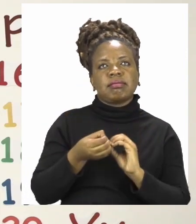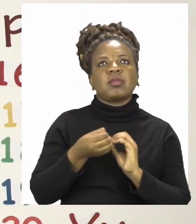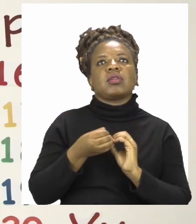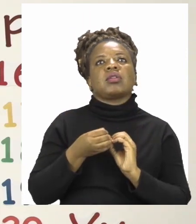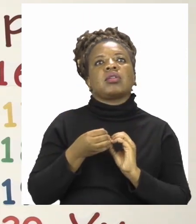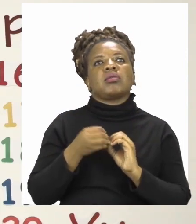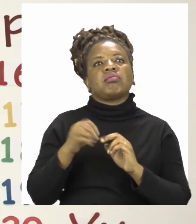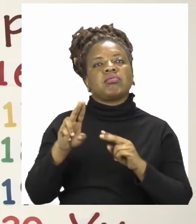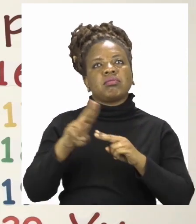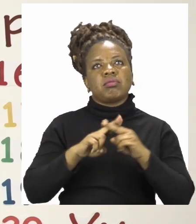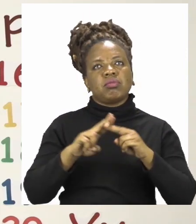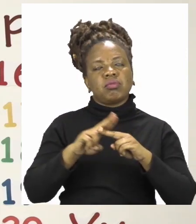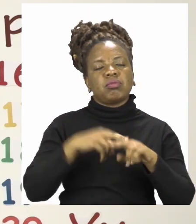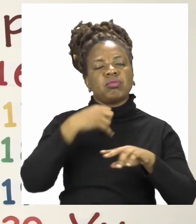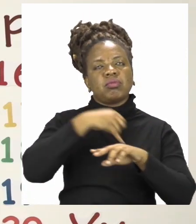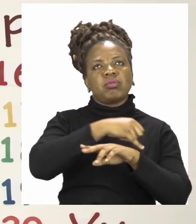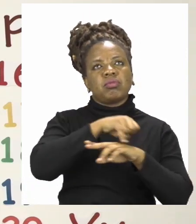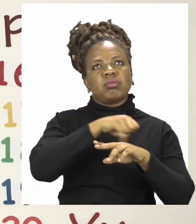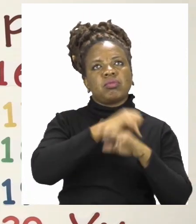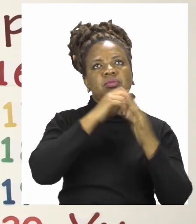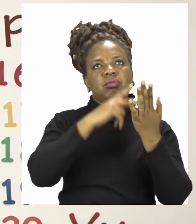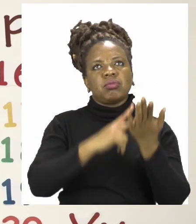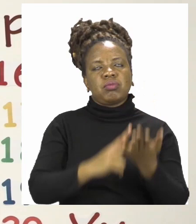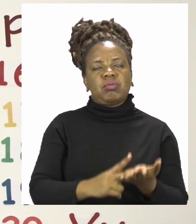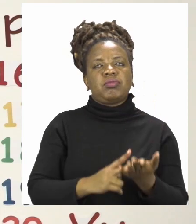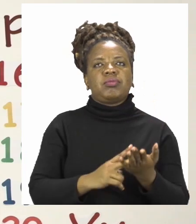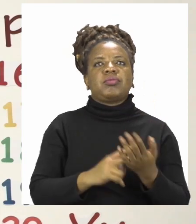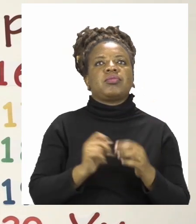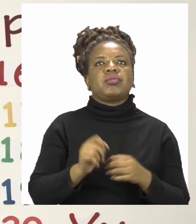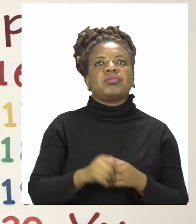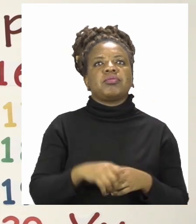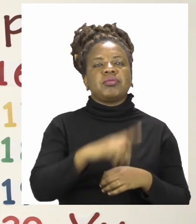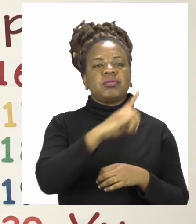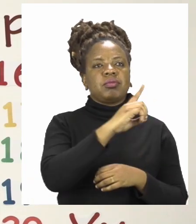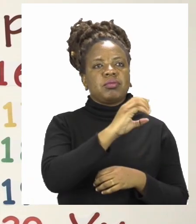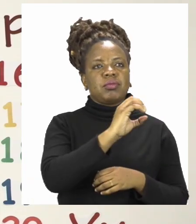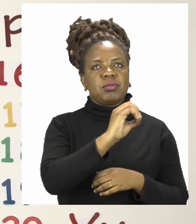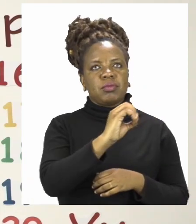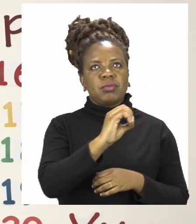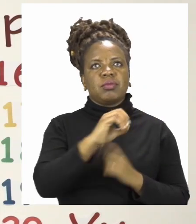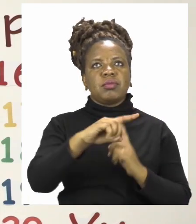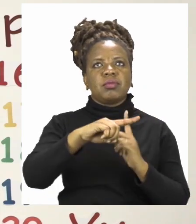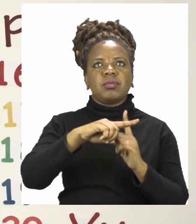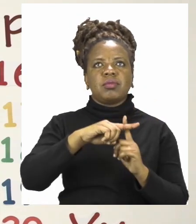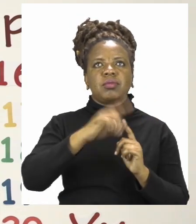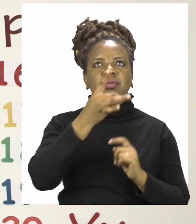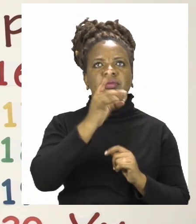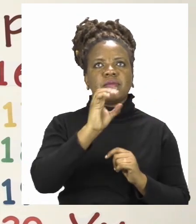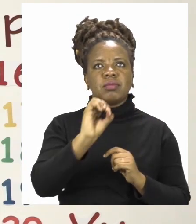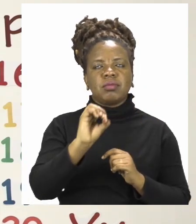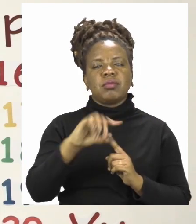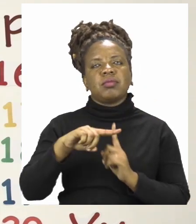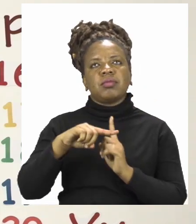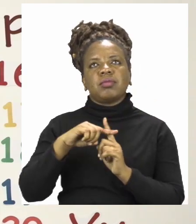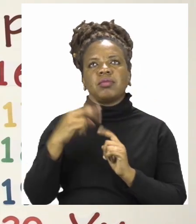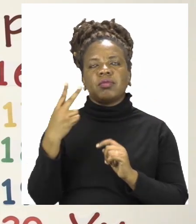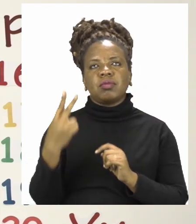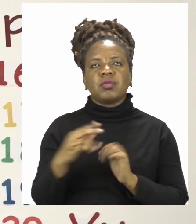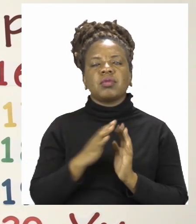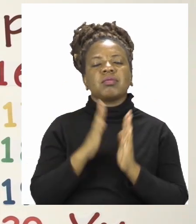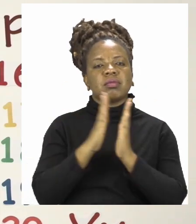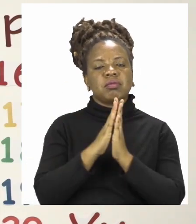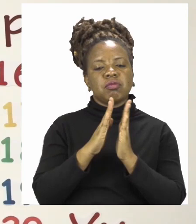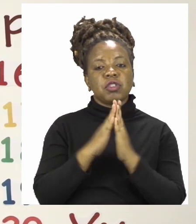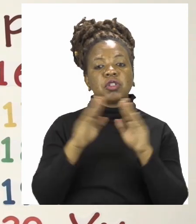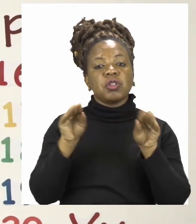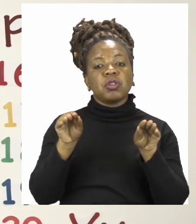plus 80 plus 2. I want you to please do the same. So where there's